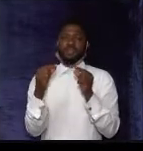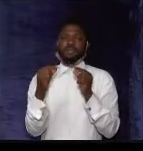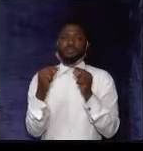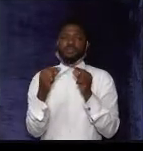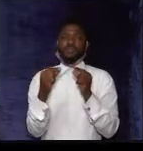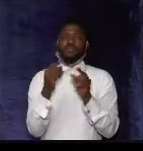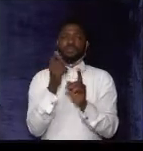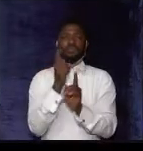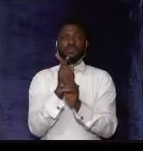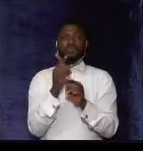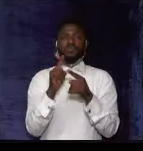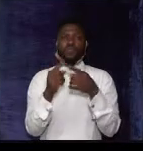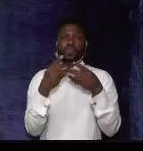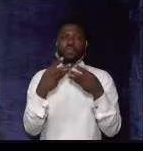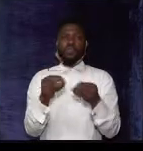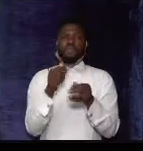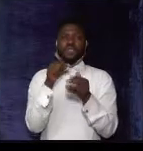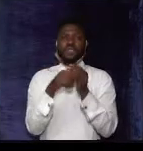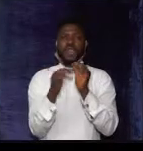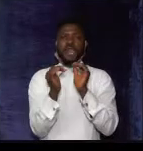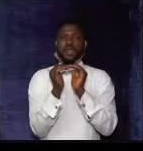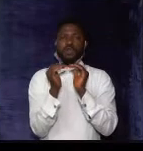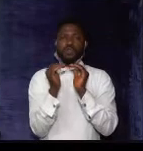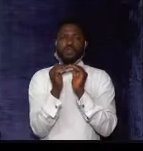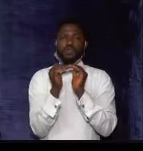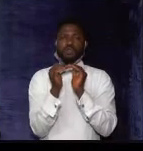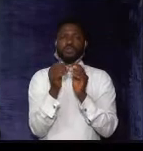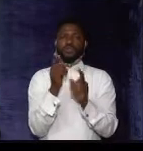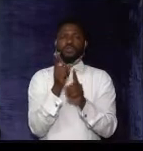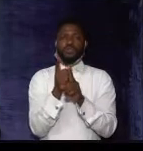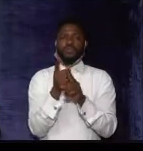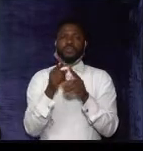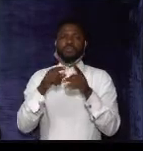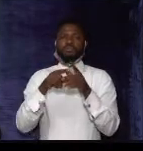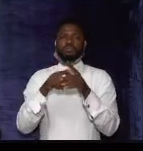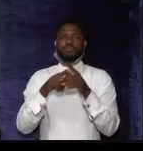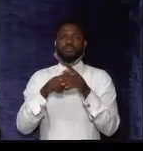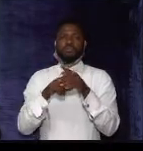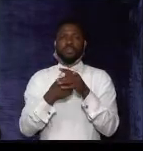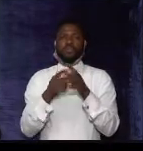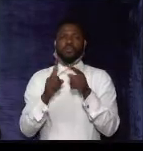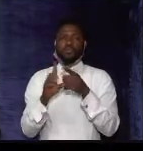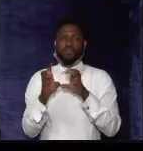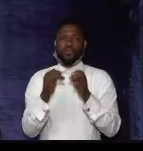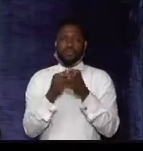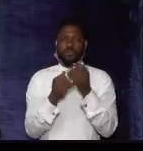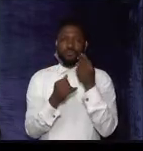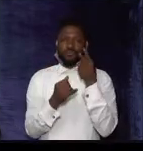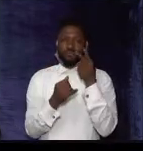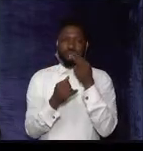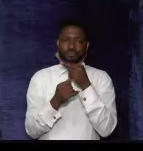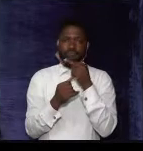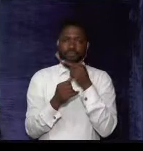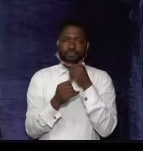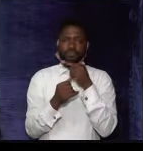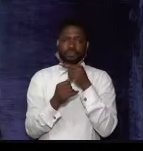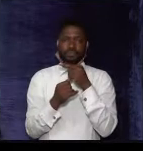degrees. Our next task is just to solve this equation. So I'll just begin it for you.